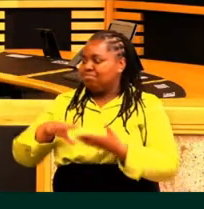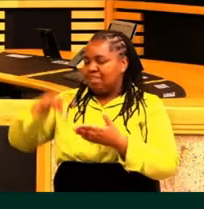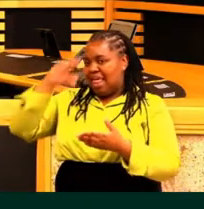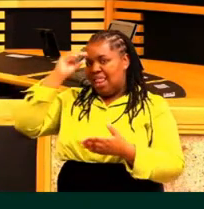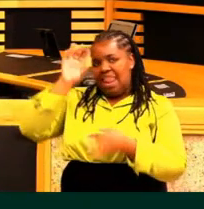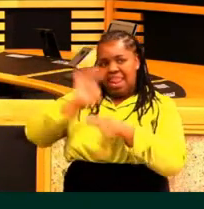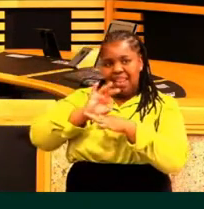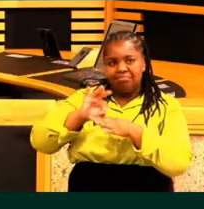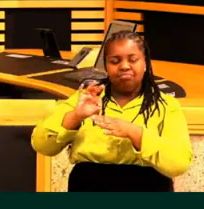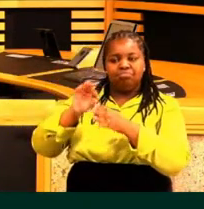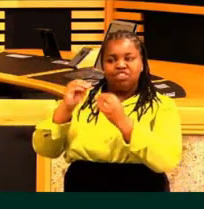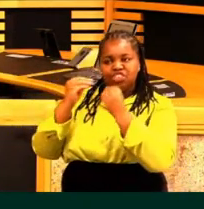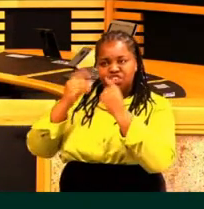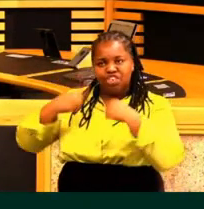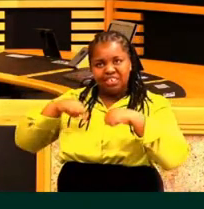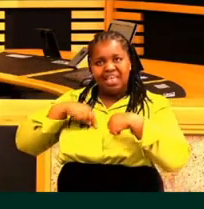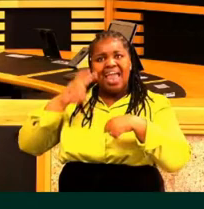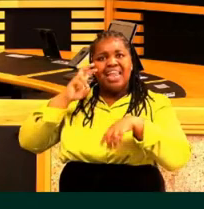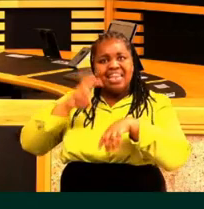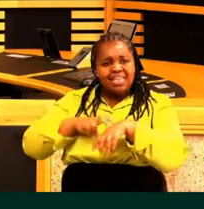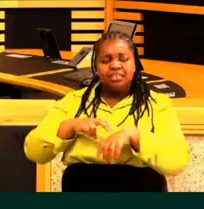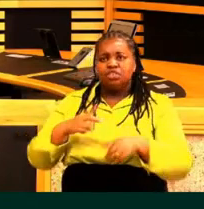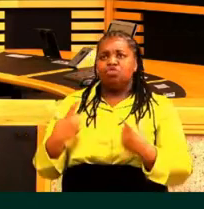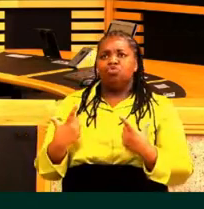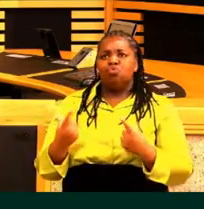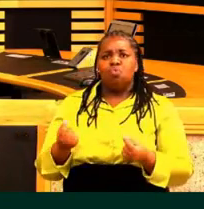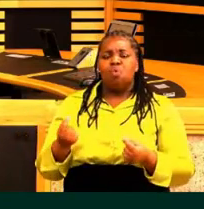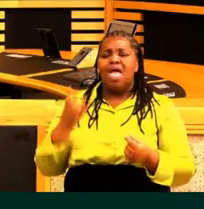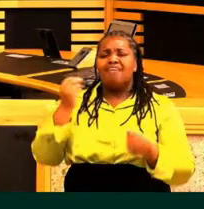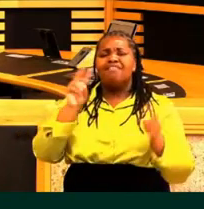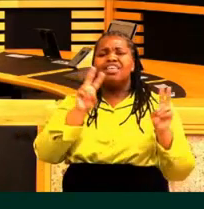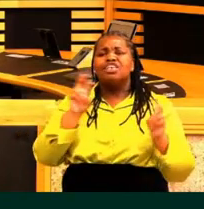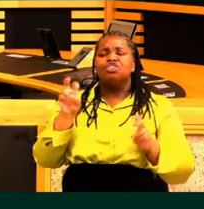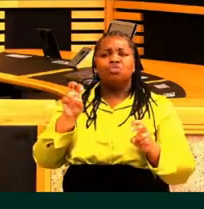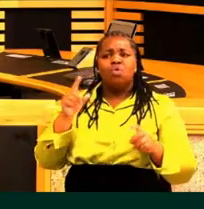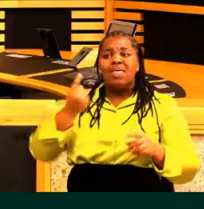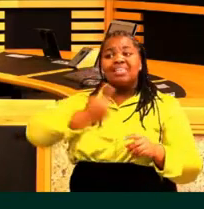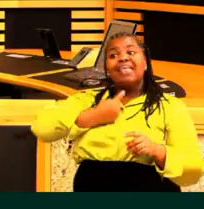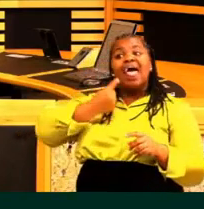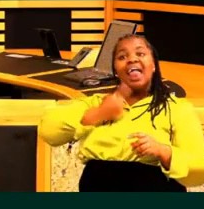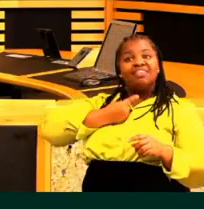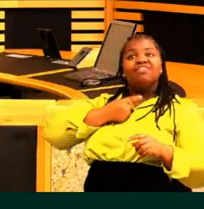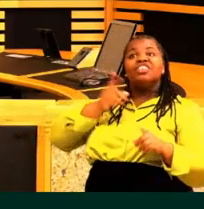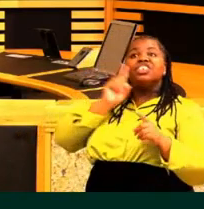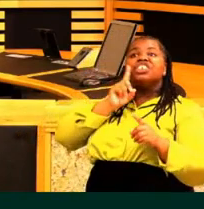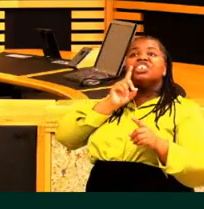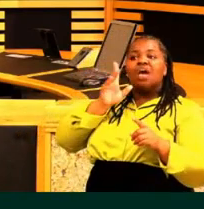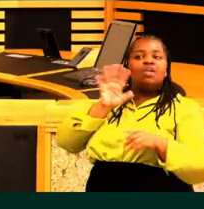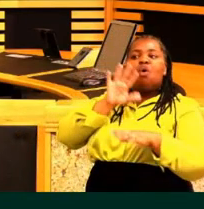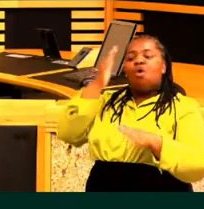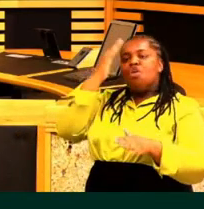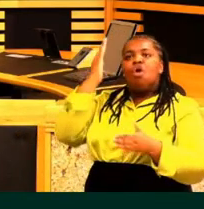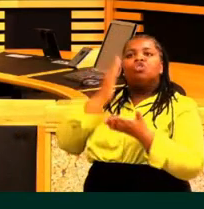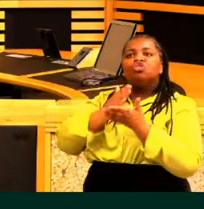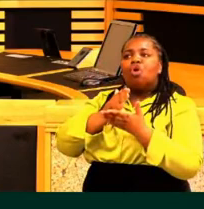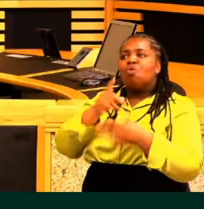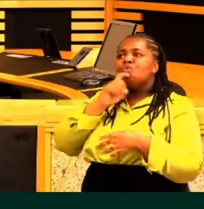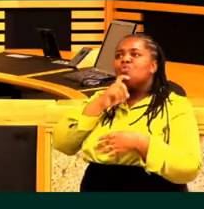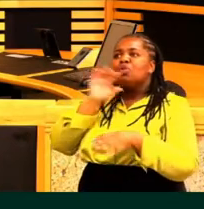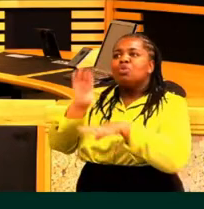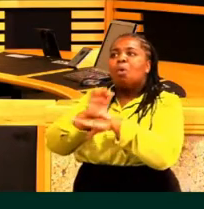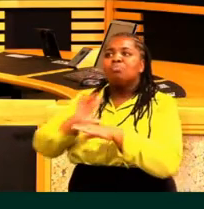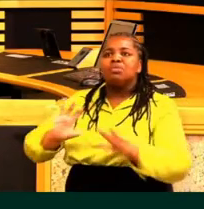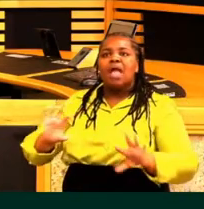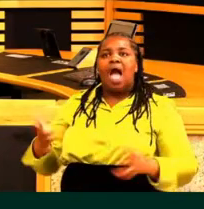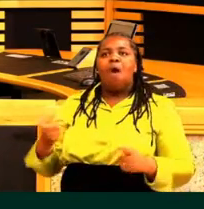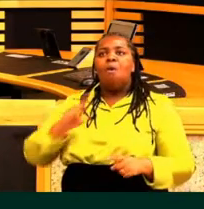plans Etc and everything else they have to do they have the issue of they themselves and the system that they grew up in or educated